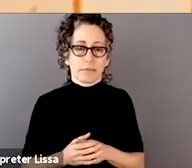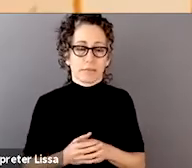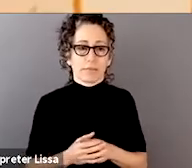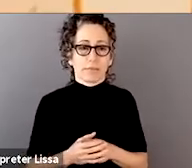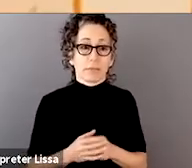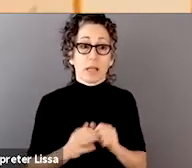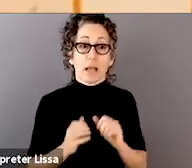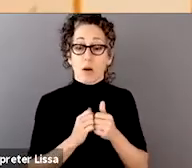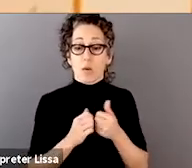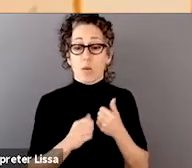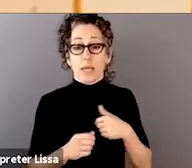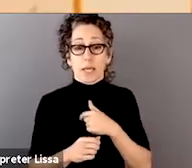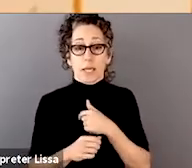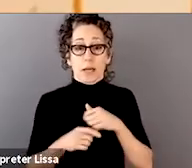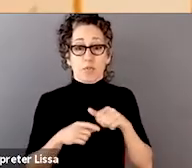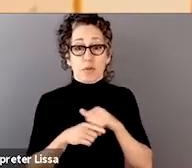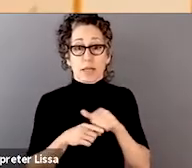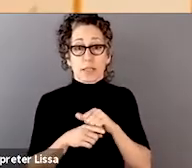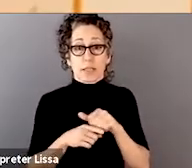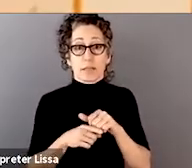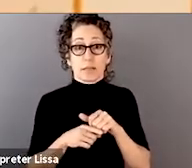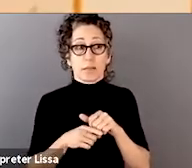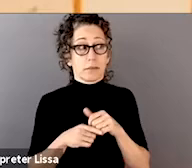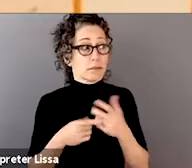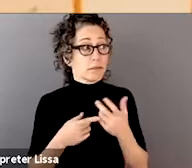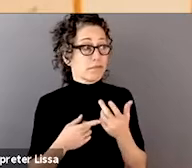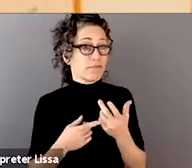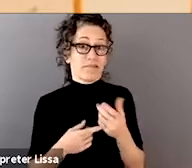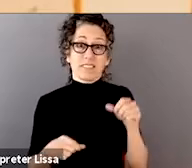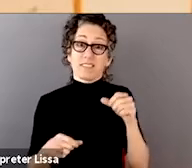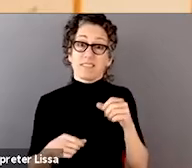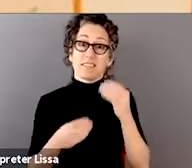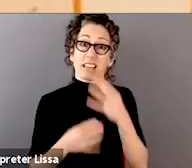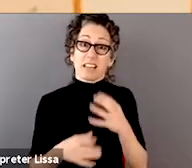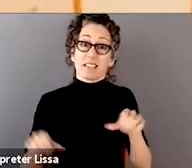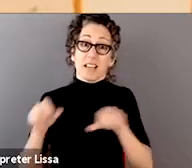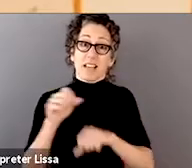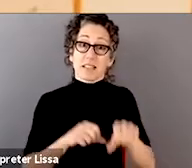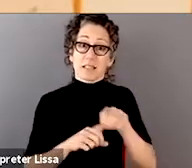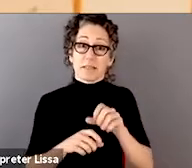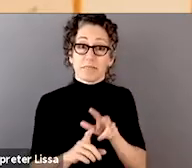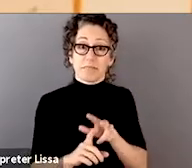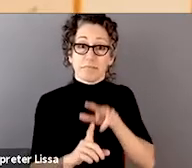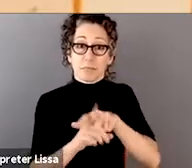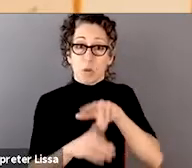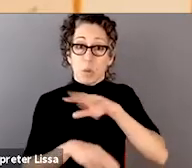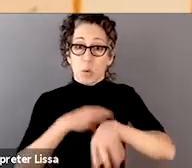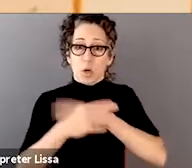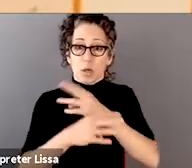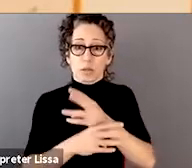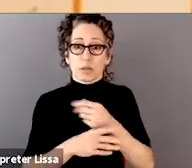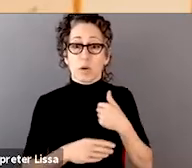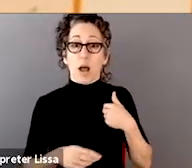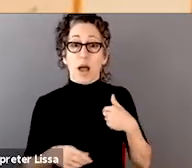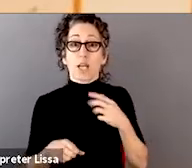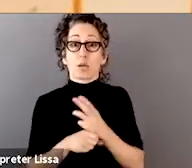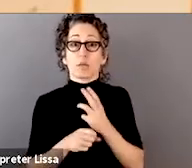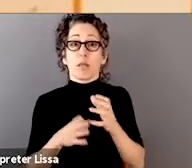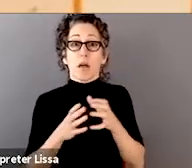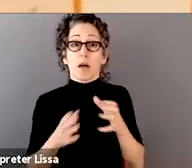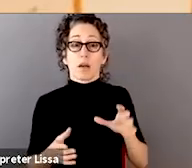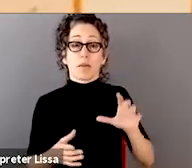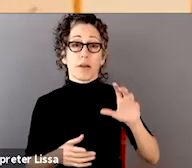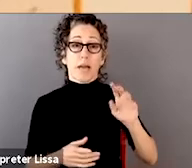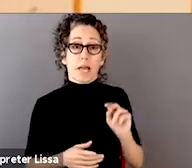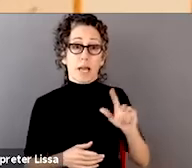how we practice data science in the world. In my own research, though, I actually use a lot of NLP and related machine